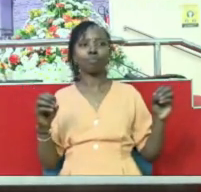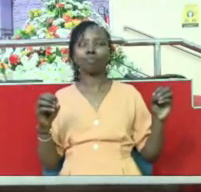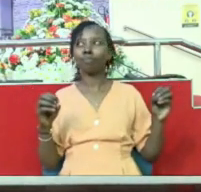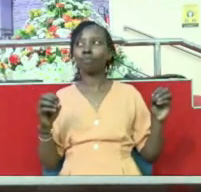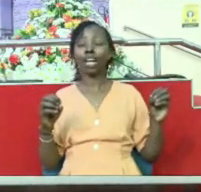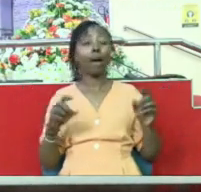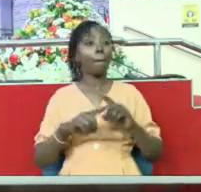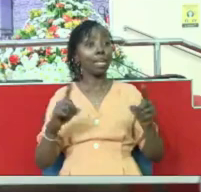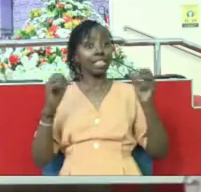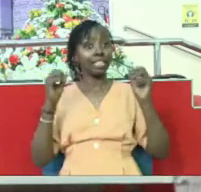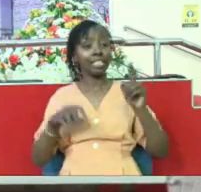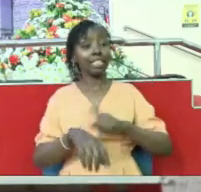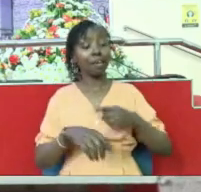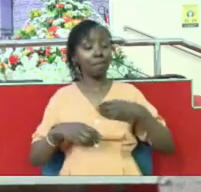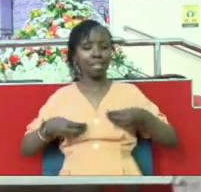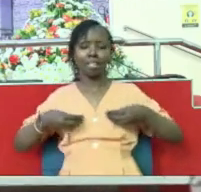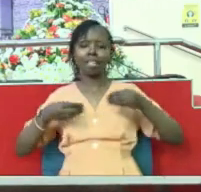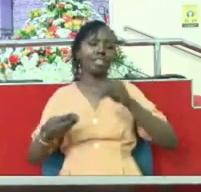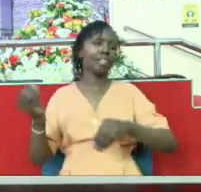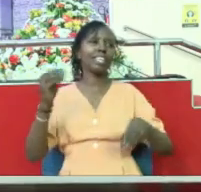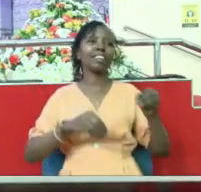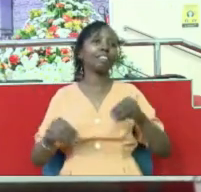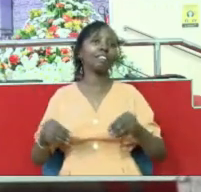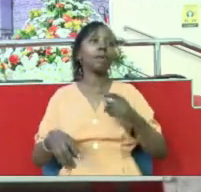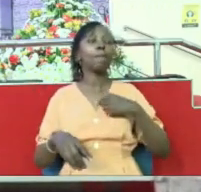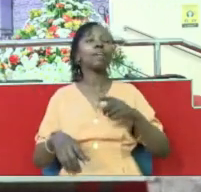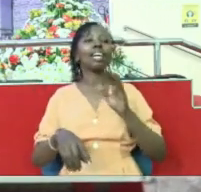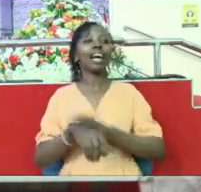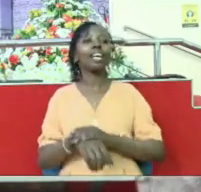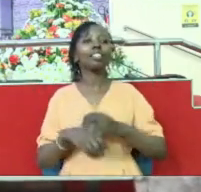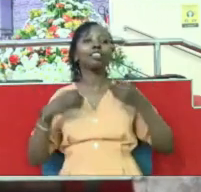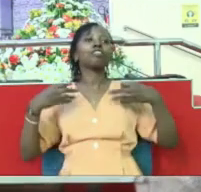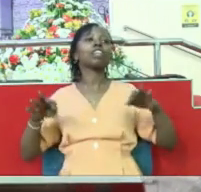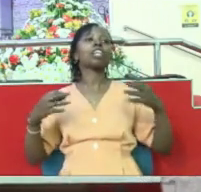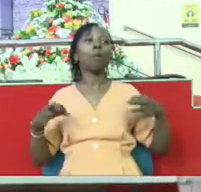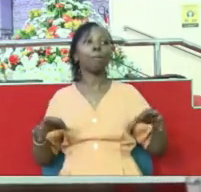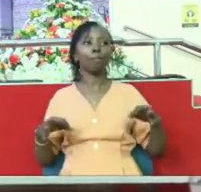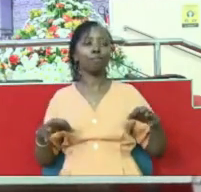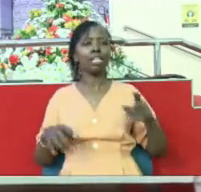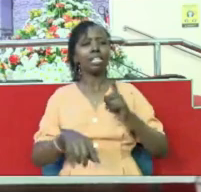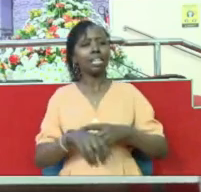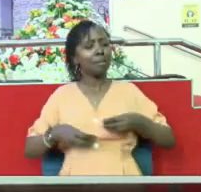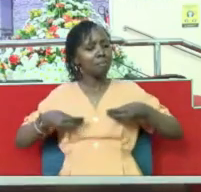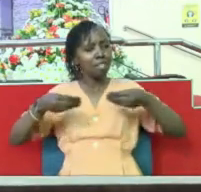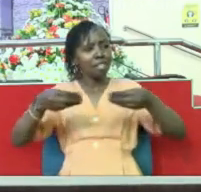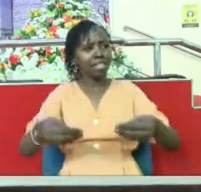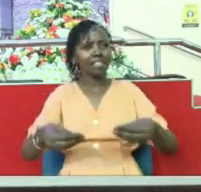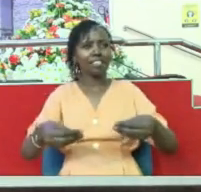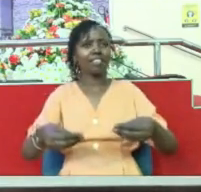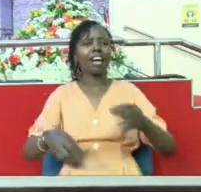But when I release, it brings relief to me. When I give, it gives me